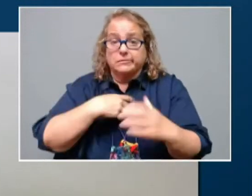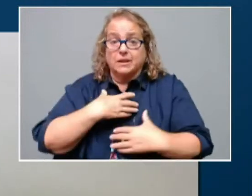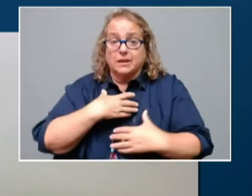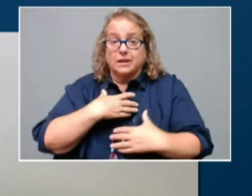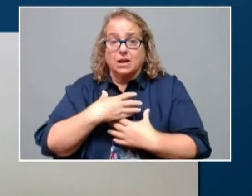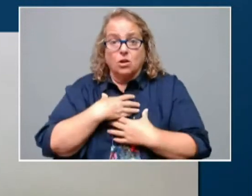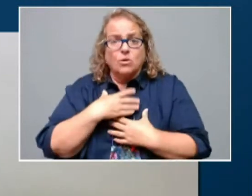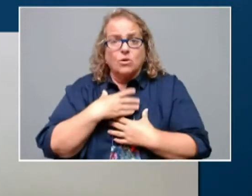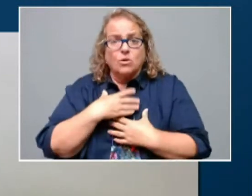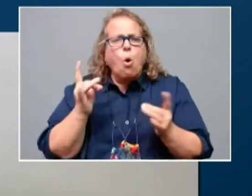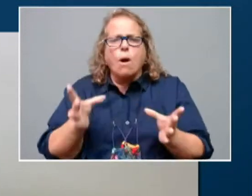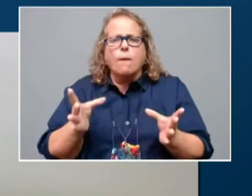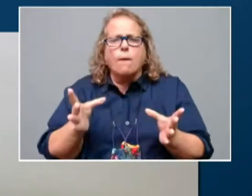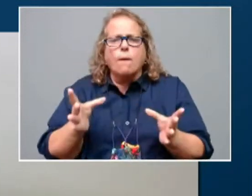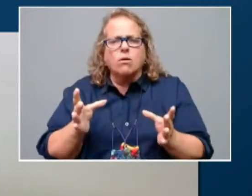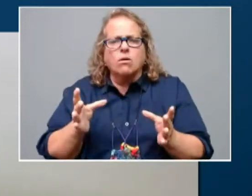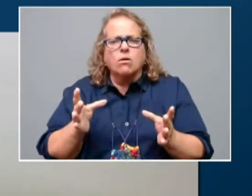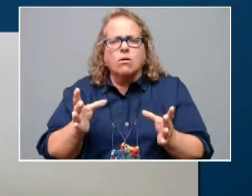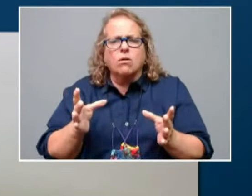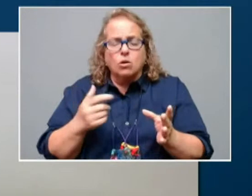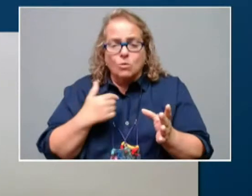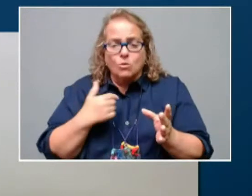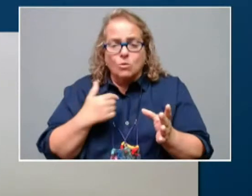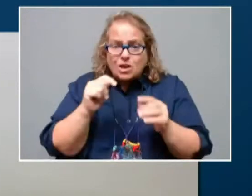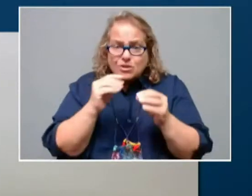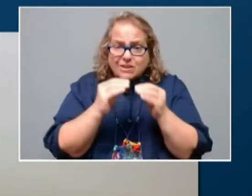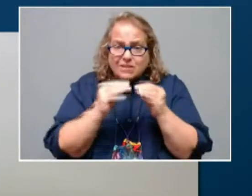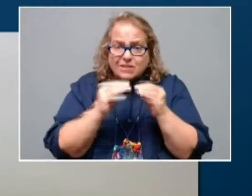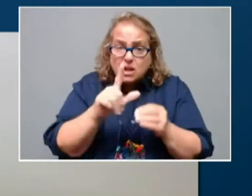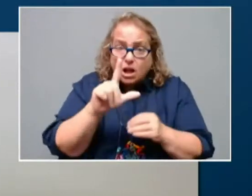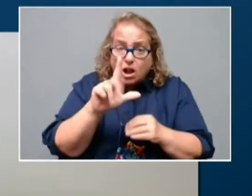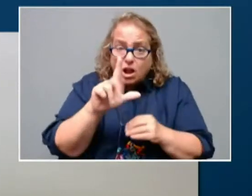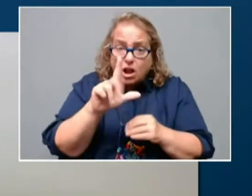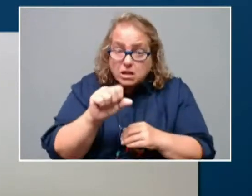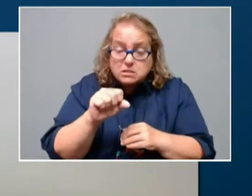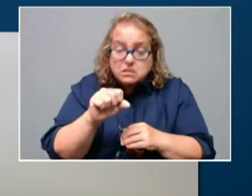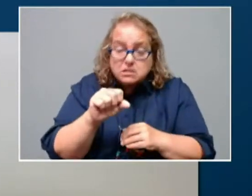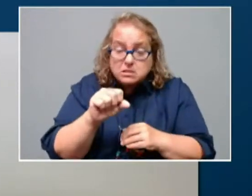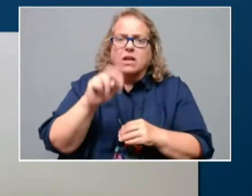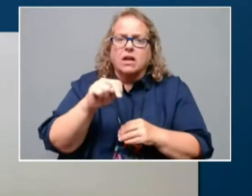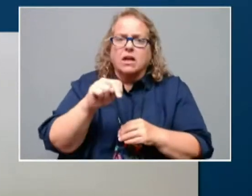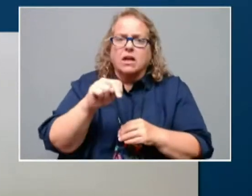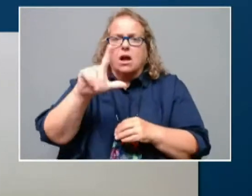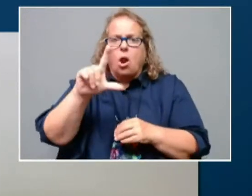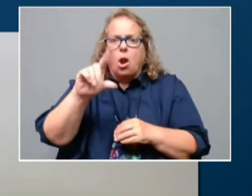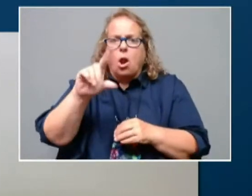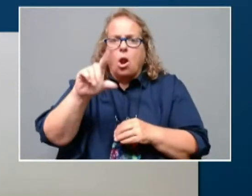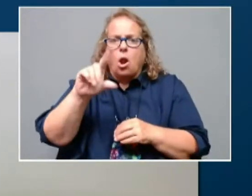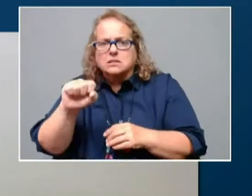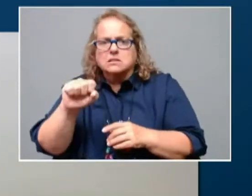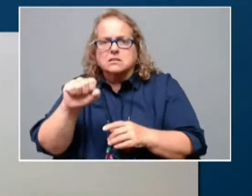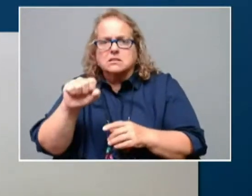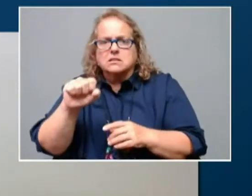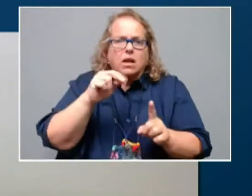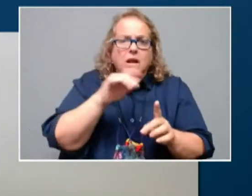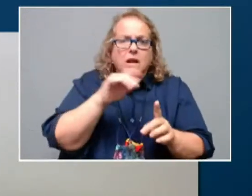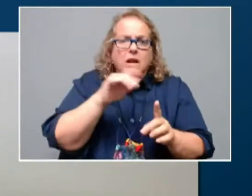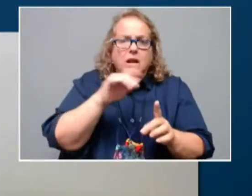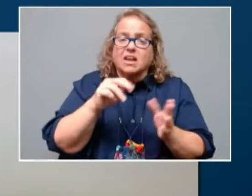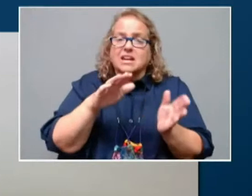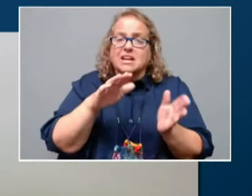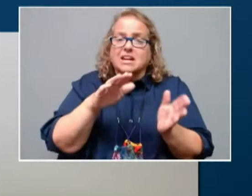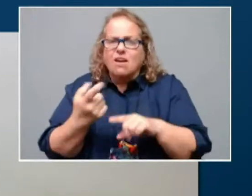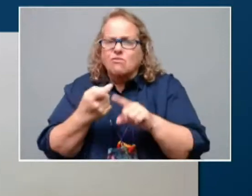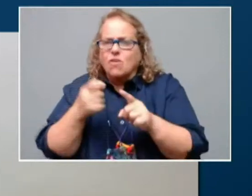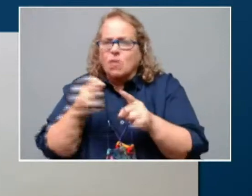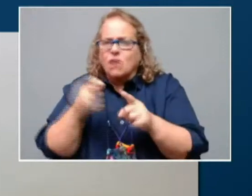we'll start fixing somebody's lungs and then they'll get attacked by clots and they'll clot off every single artery in their body and then they'll pass away that way. Or we